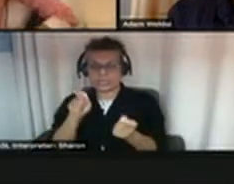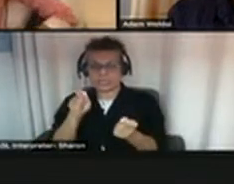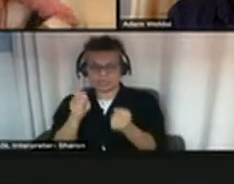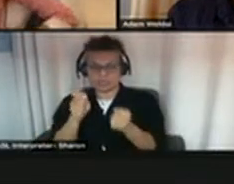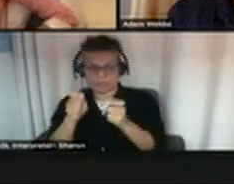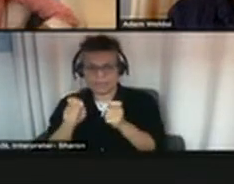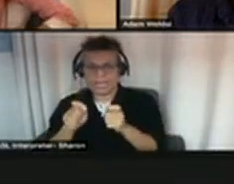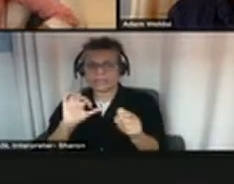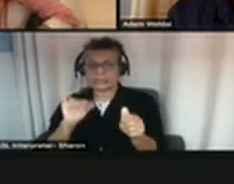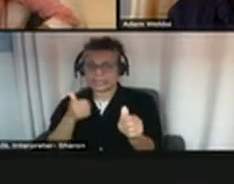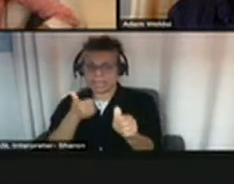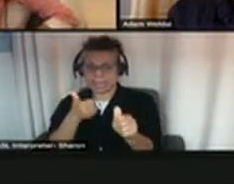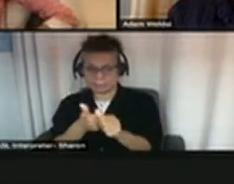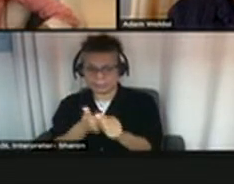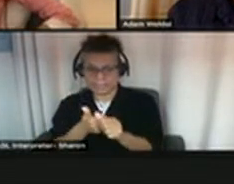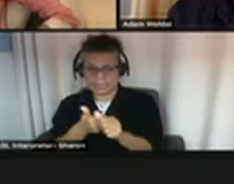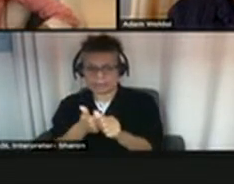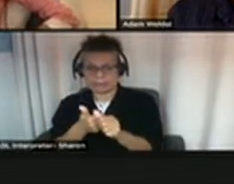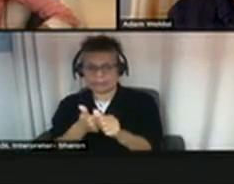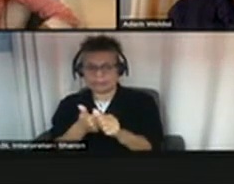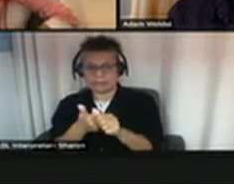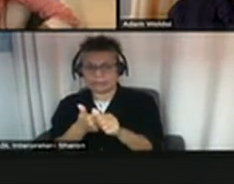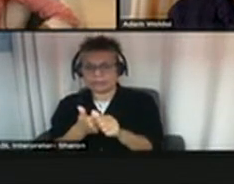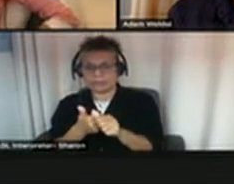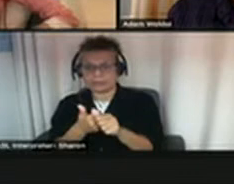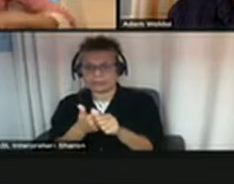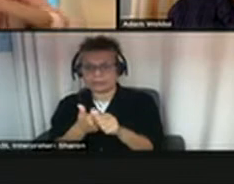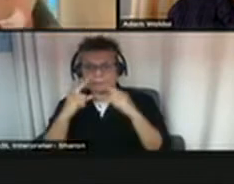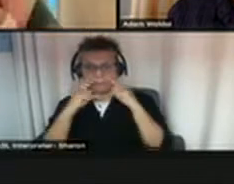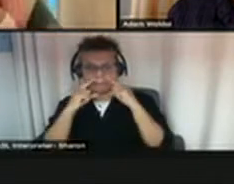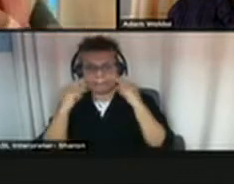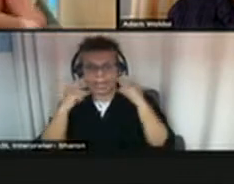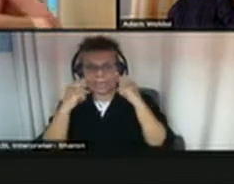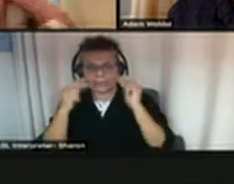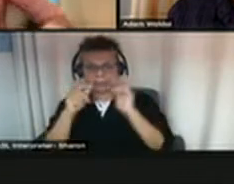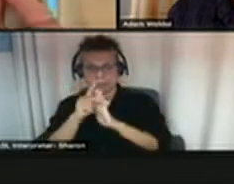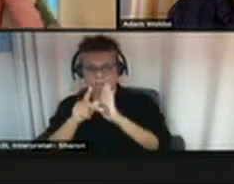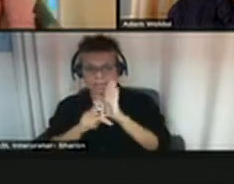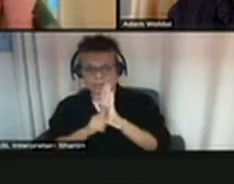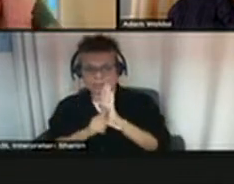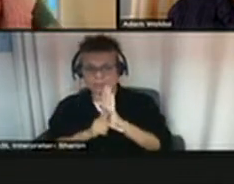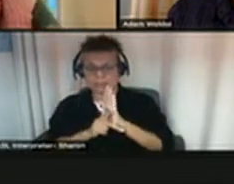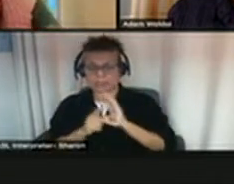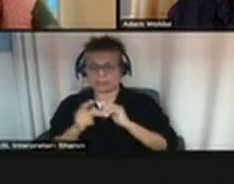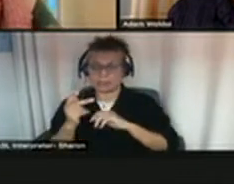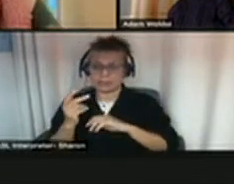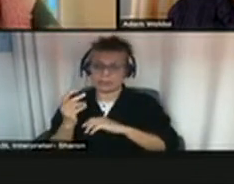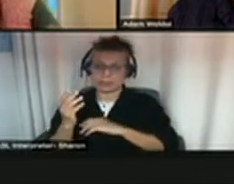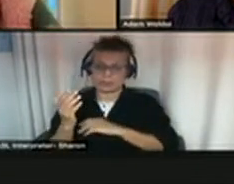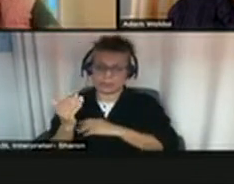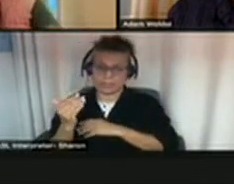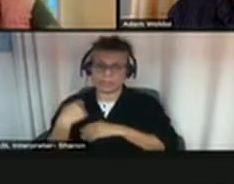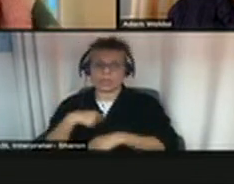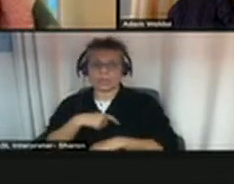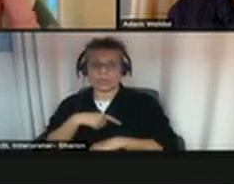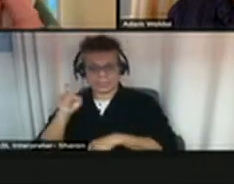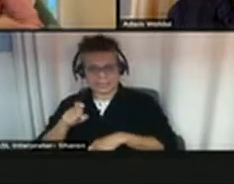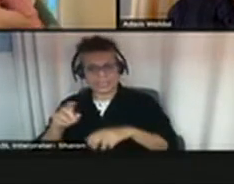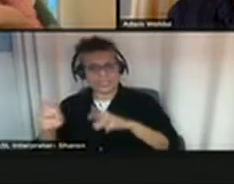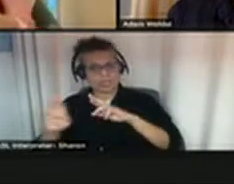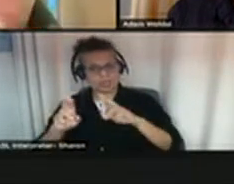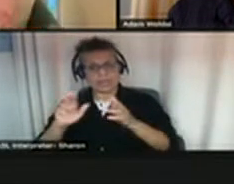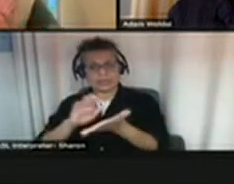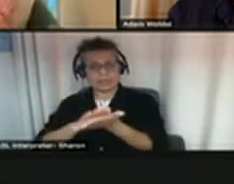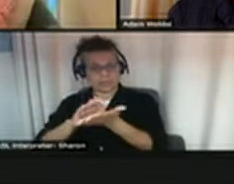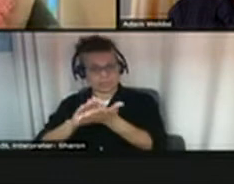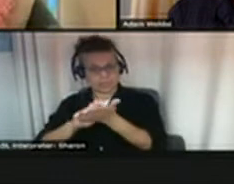update the face mask policy as we have to start getting ready for school